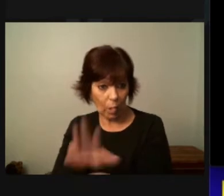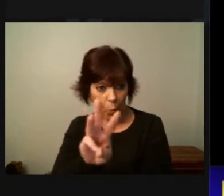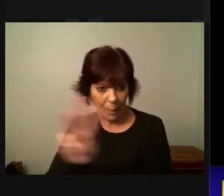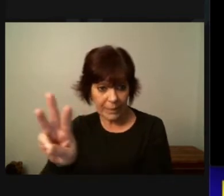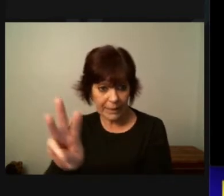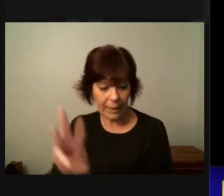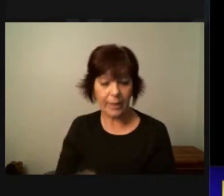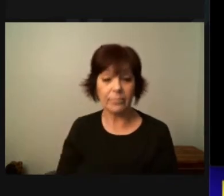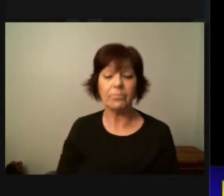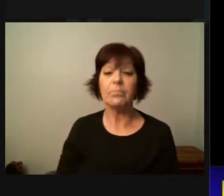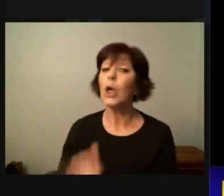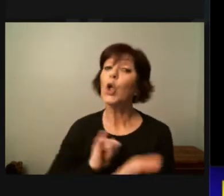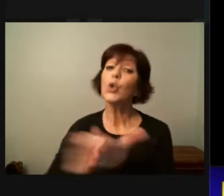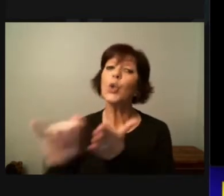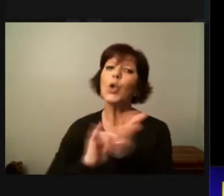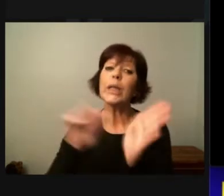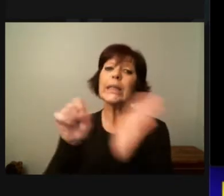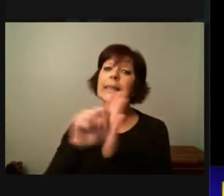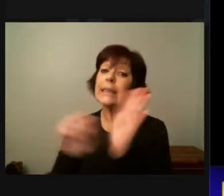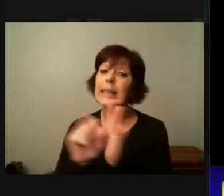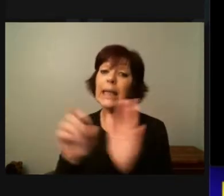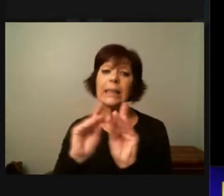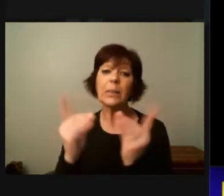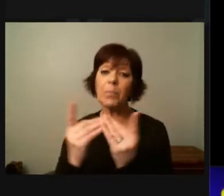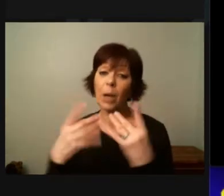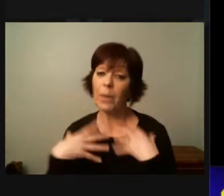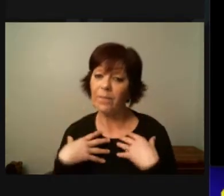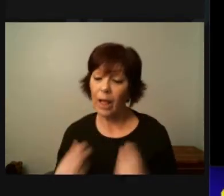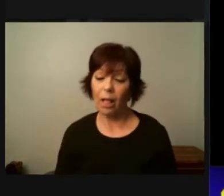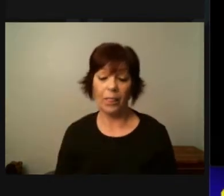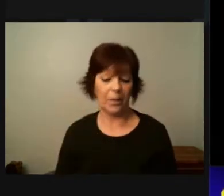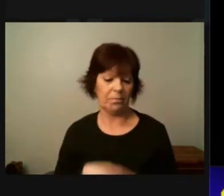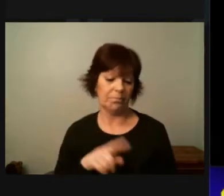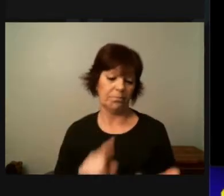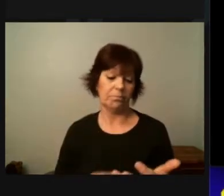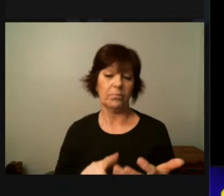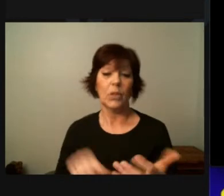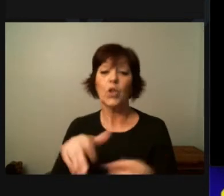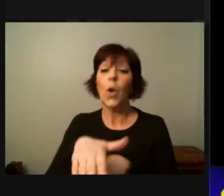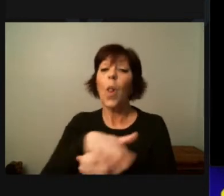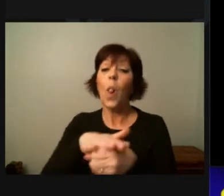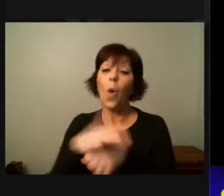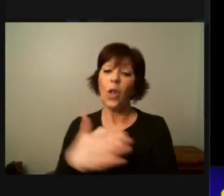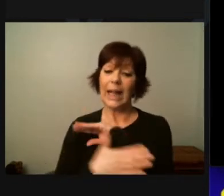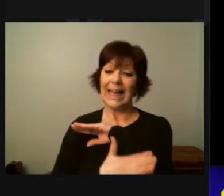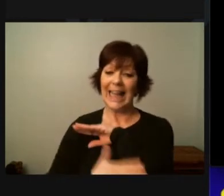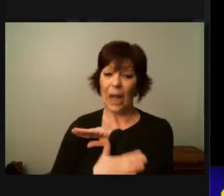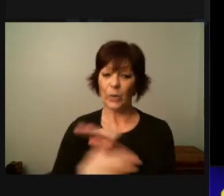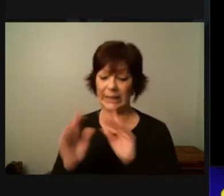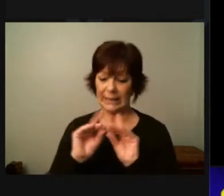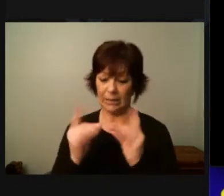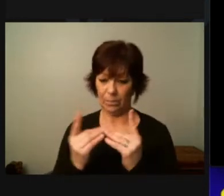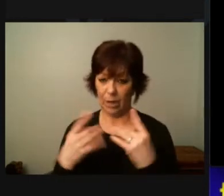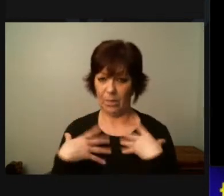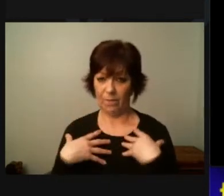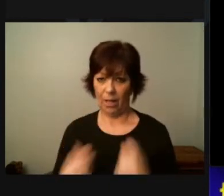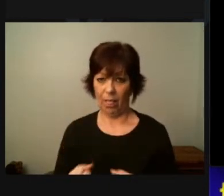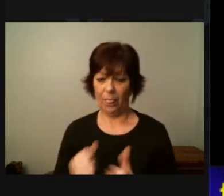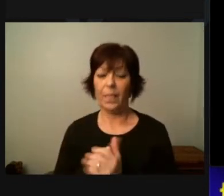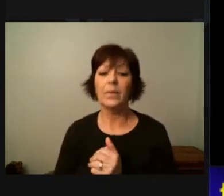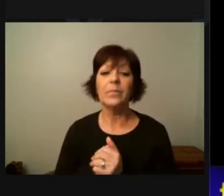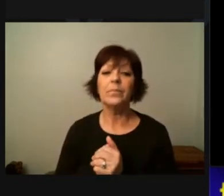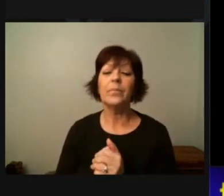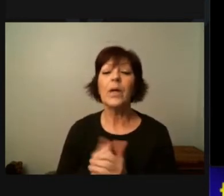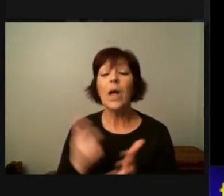the New York State Department of Health or your local or your county Department of Health website. And what we